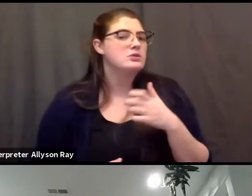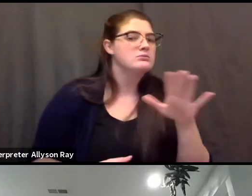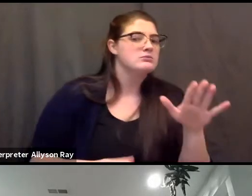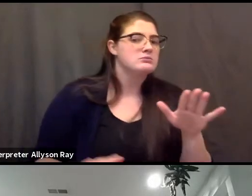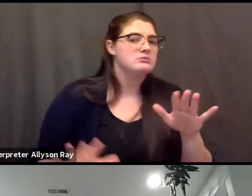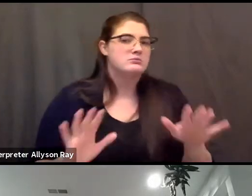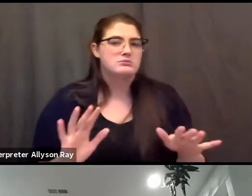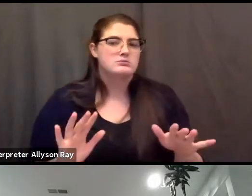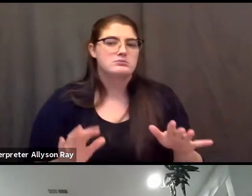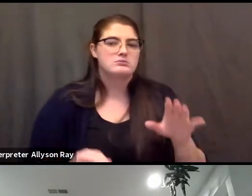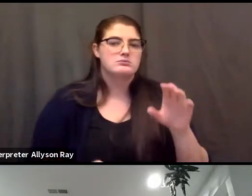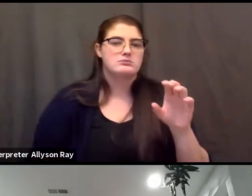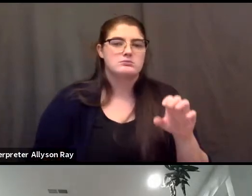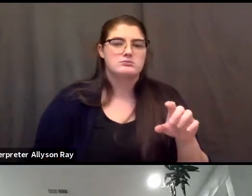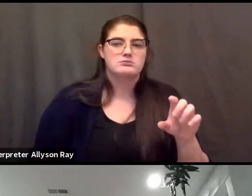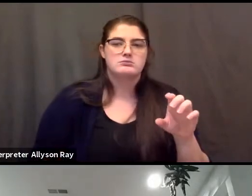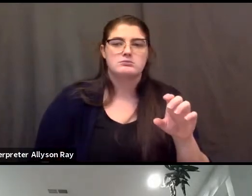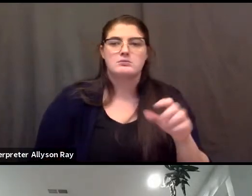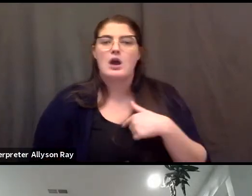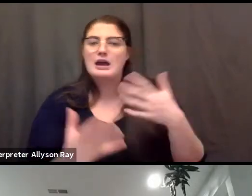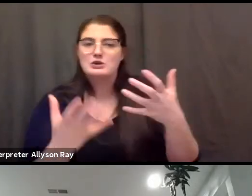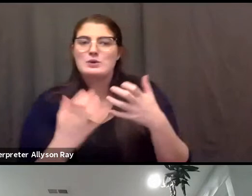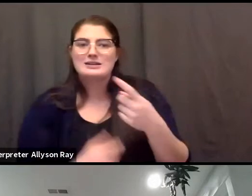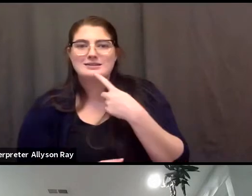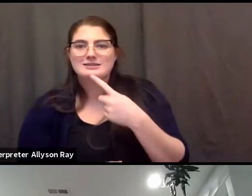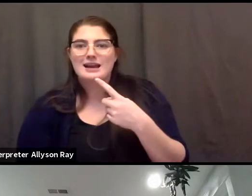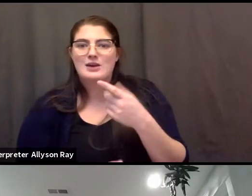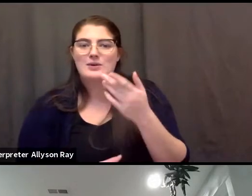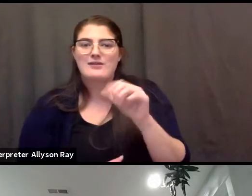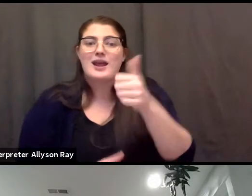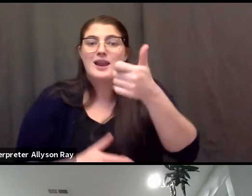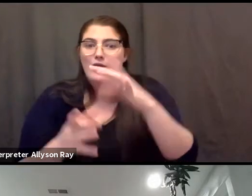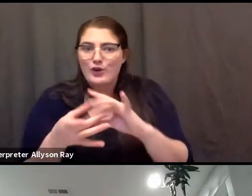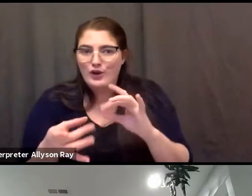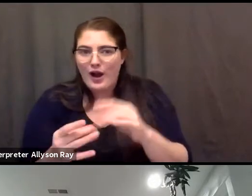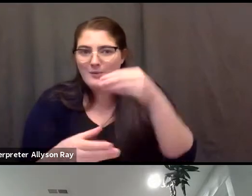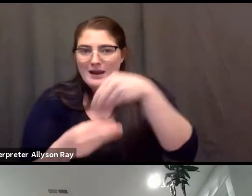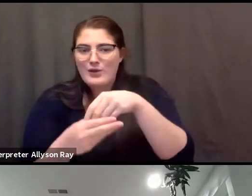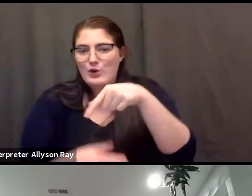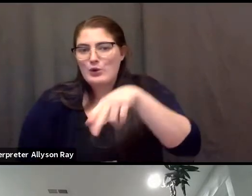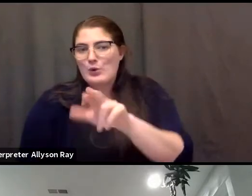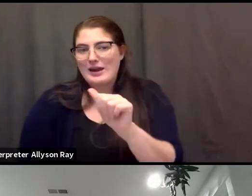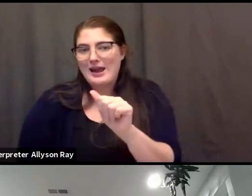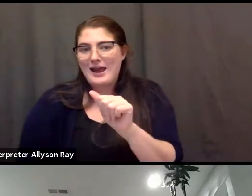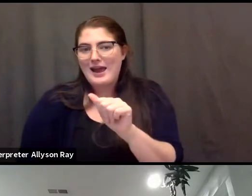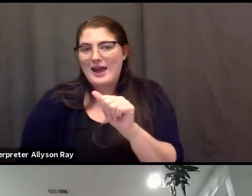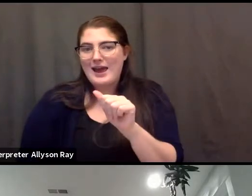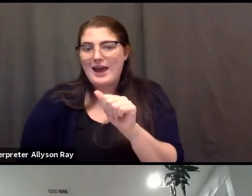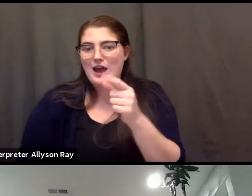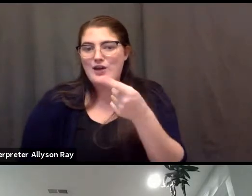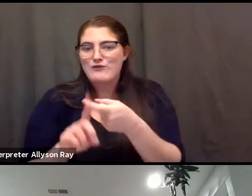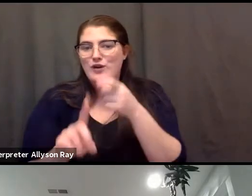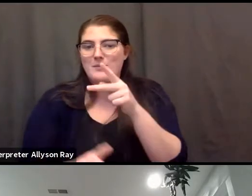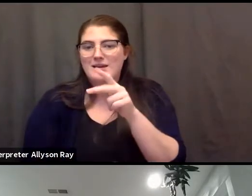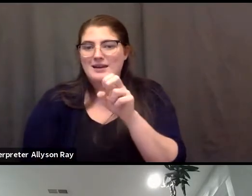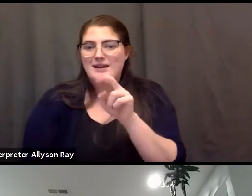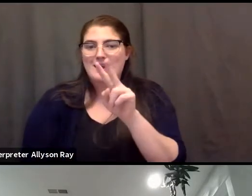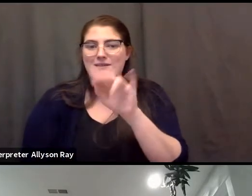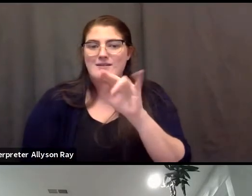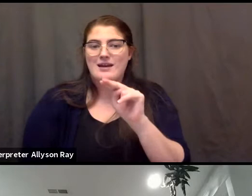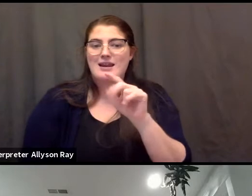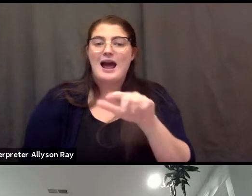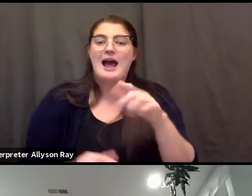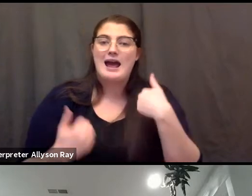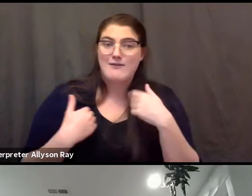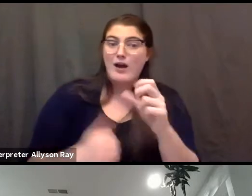ahead. Oh, I was just going to say we have another comment in the Q&A from Kevin Horgan. I do have other concerns on the